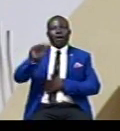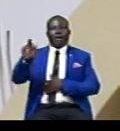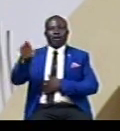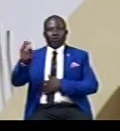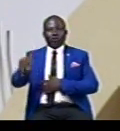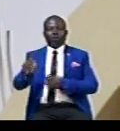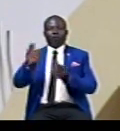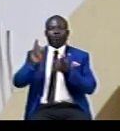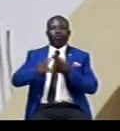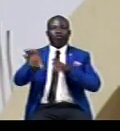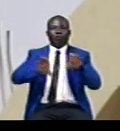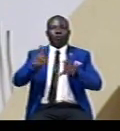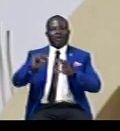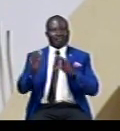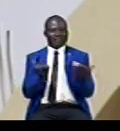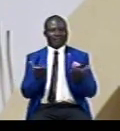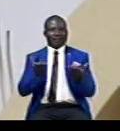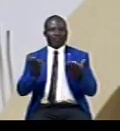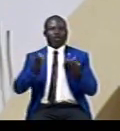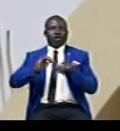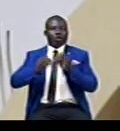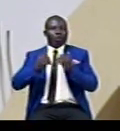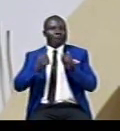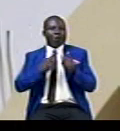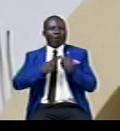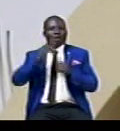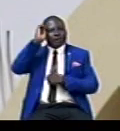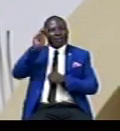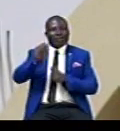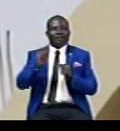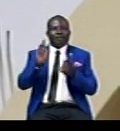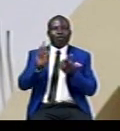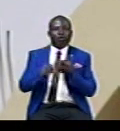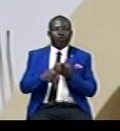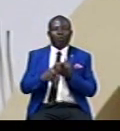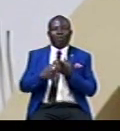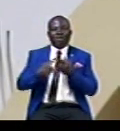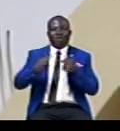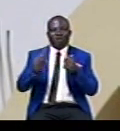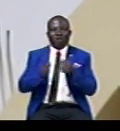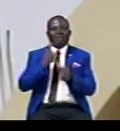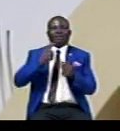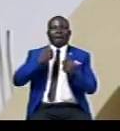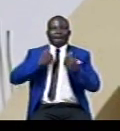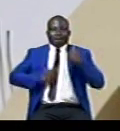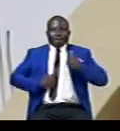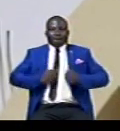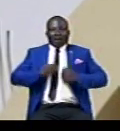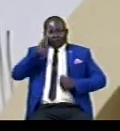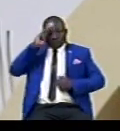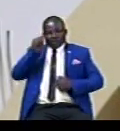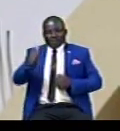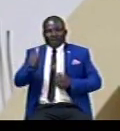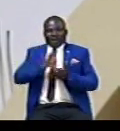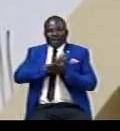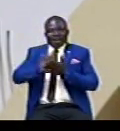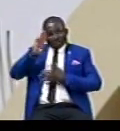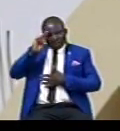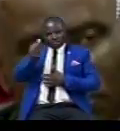embark on the service number one he needed to birth himself cleanse himself physically